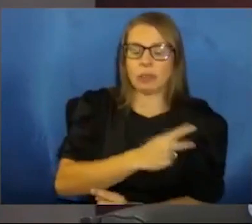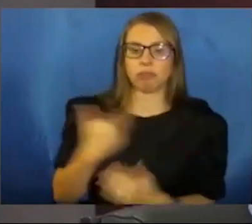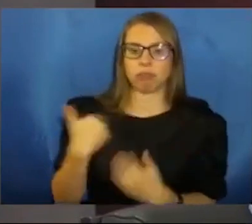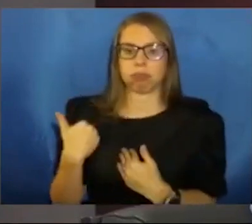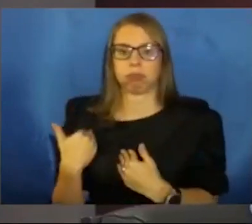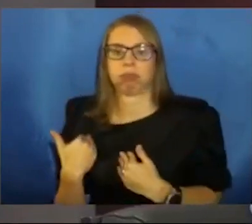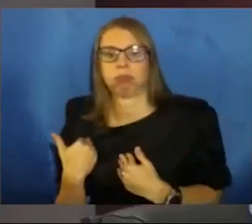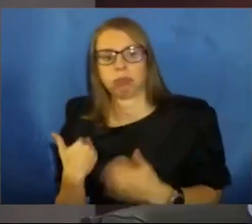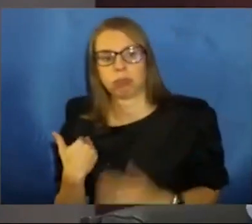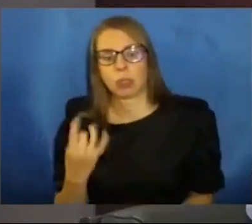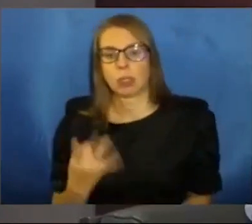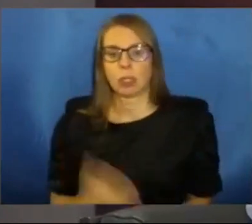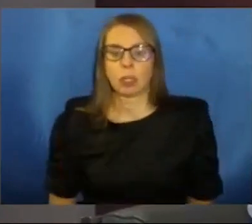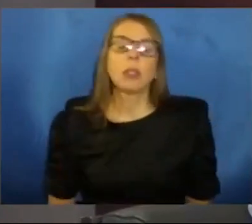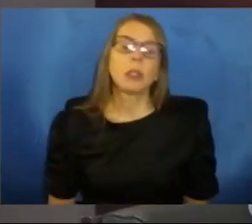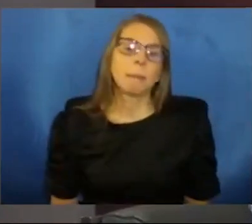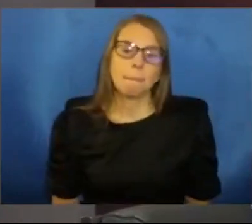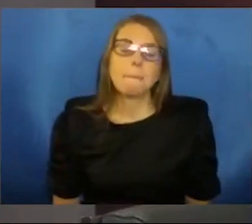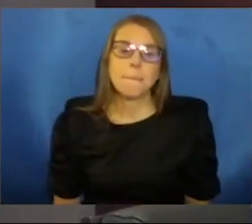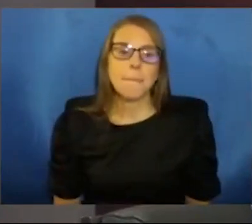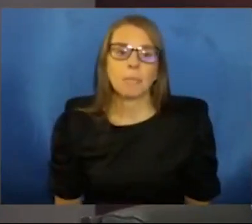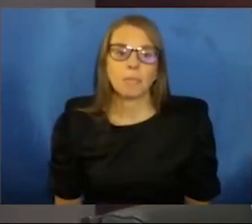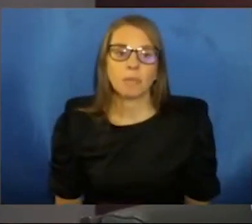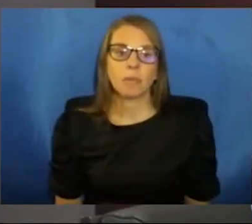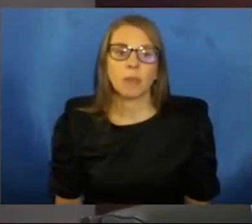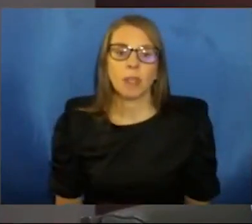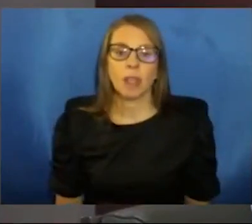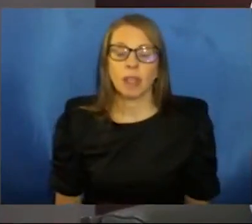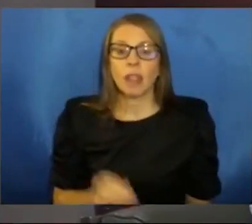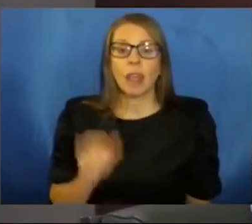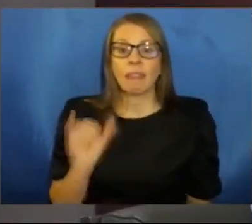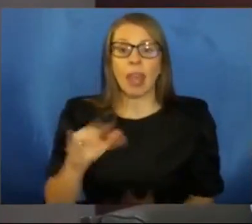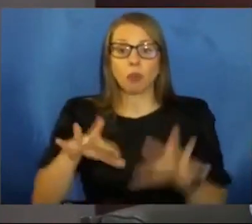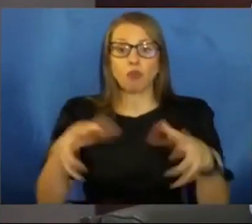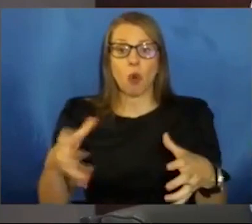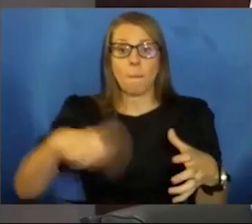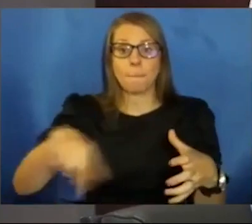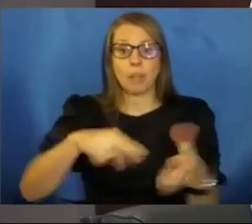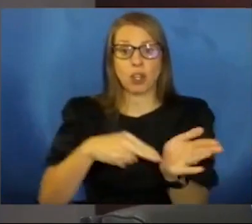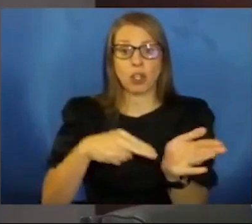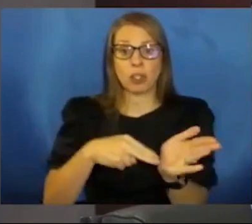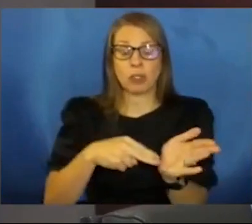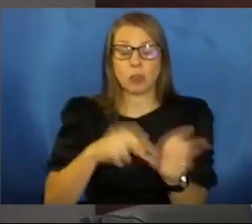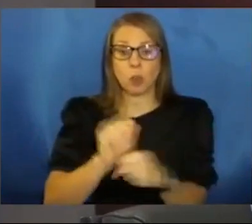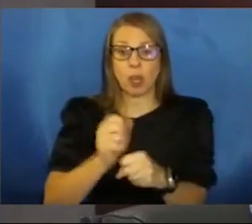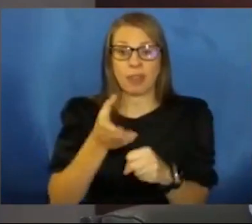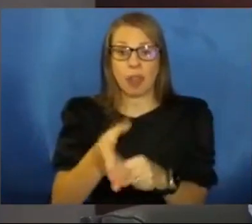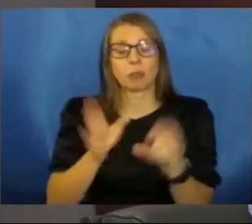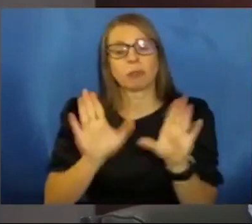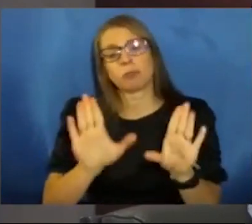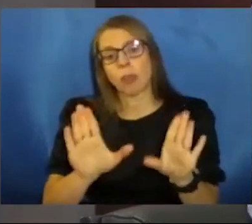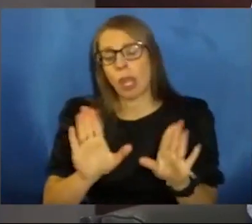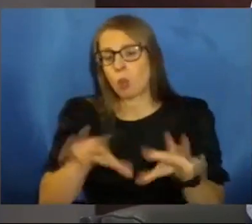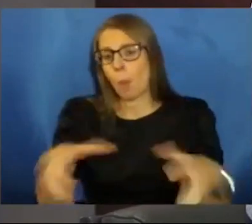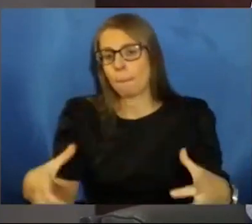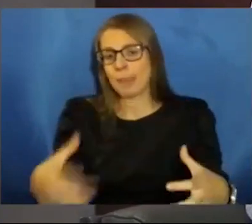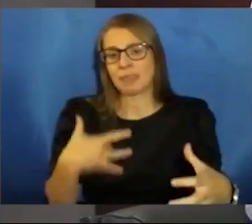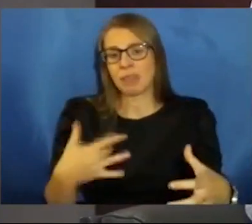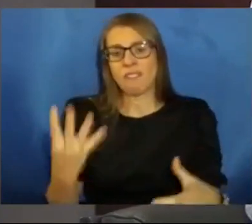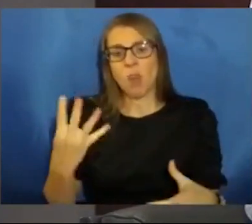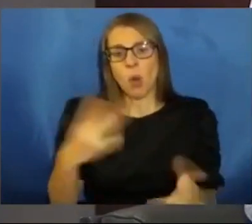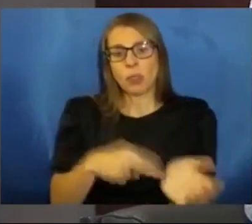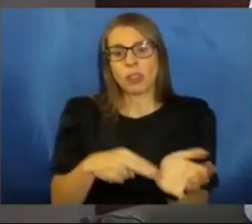information and go through the process, so which we can talk about in a second. But. Right, and turning away one patient has got to weigh really heavy on your team.